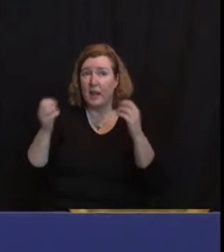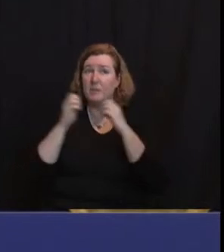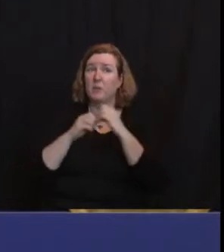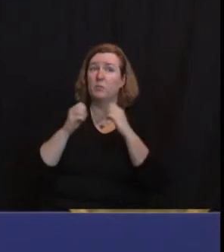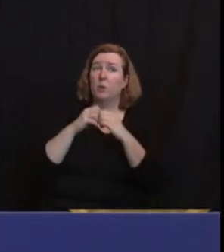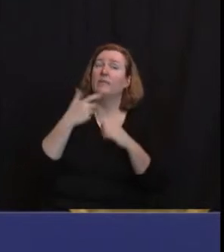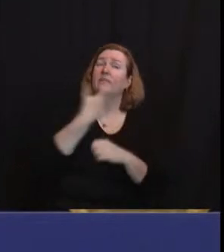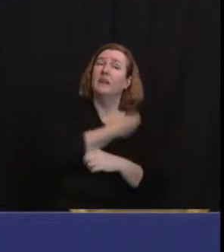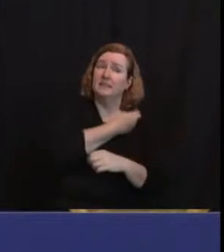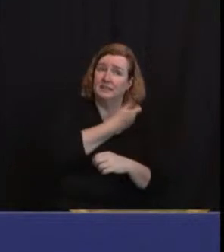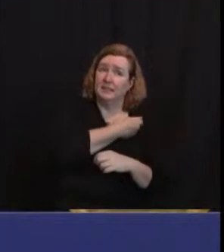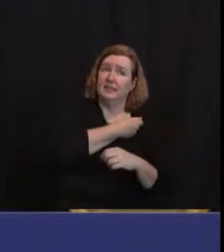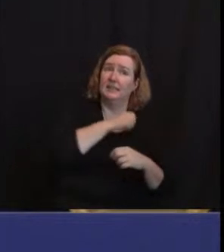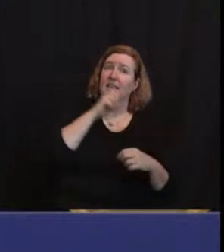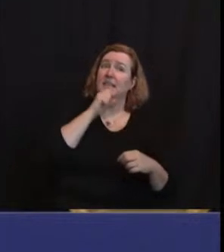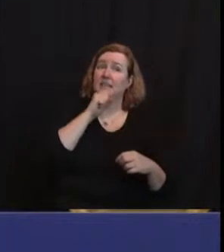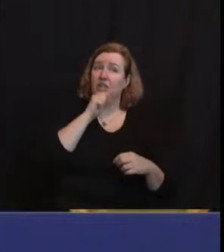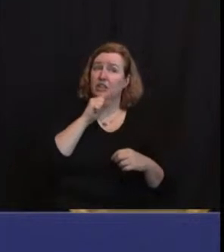people? Because,